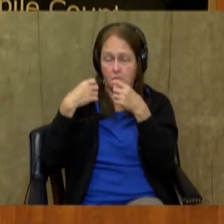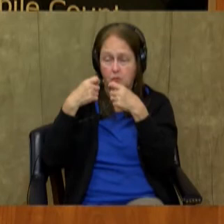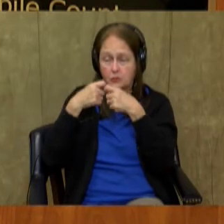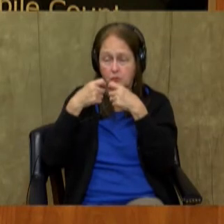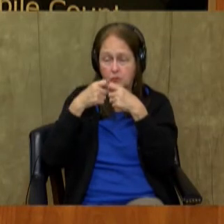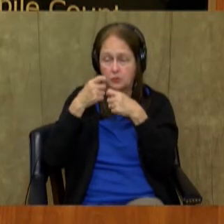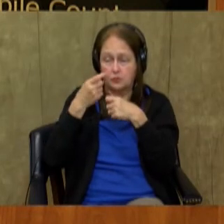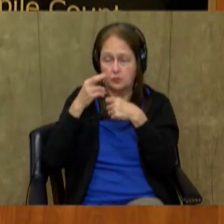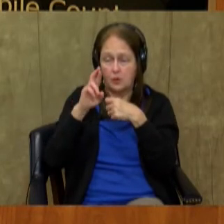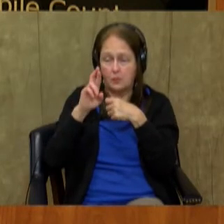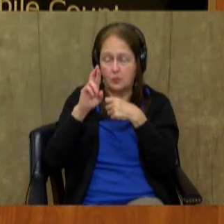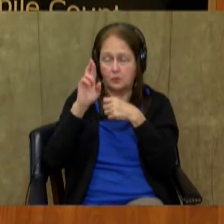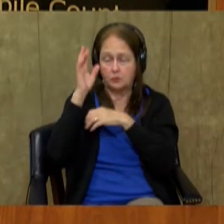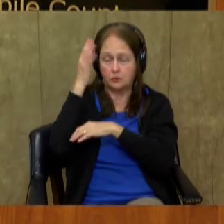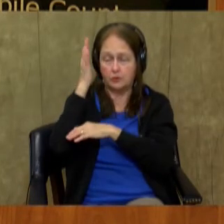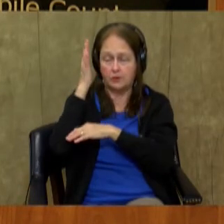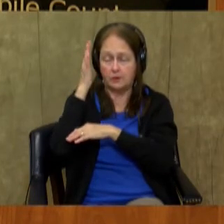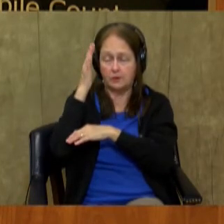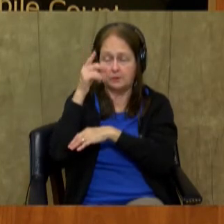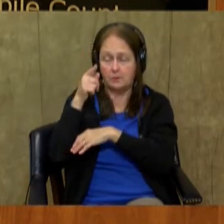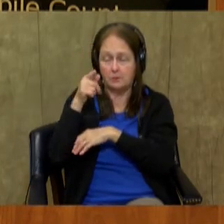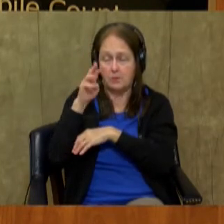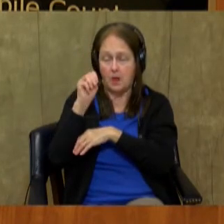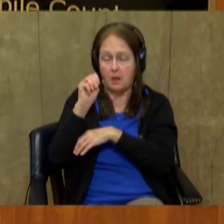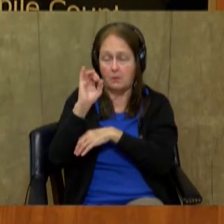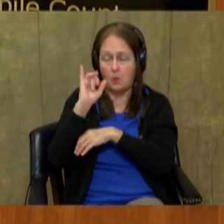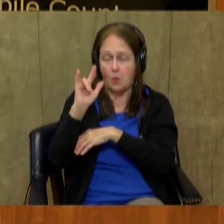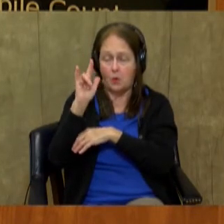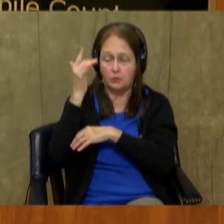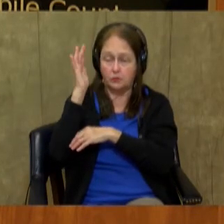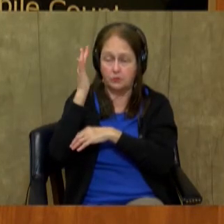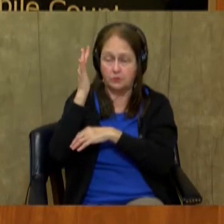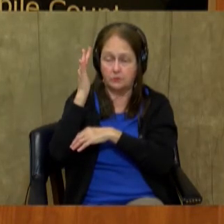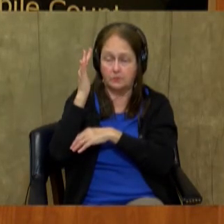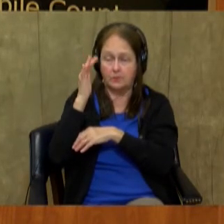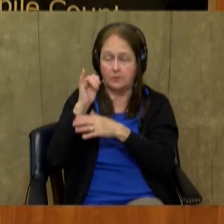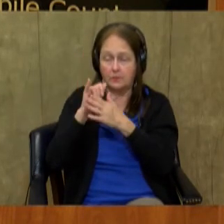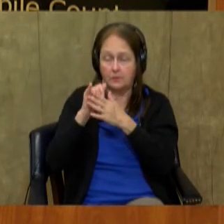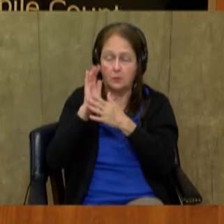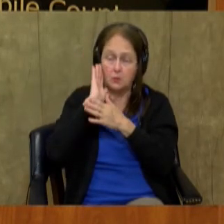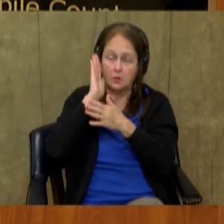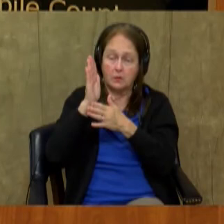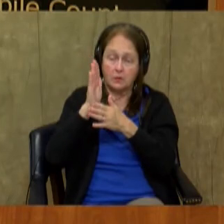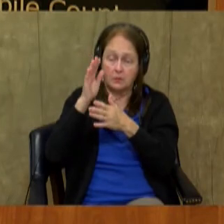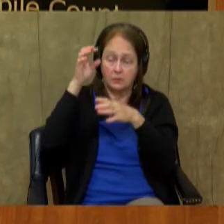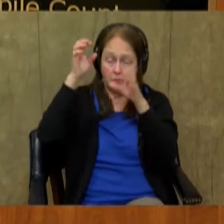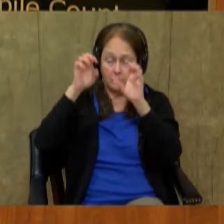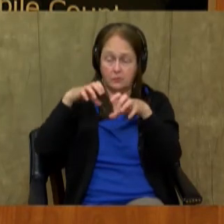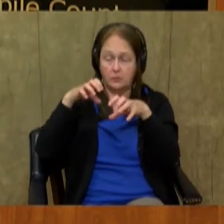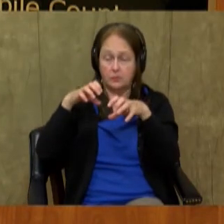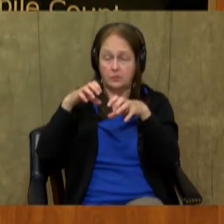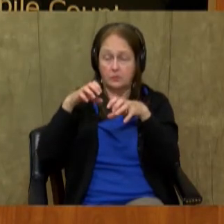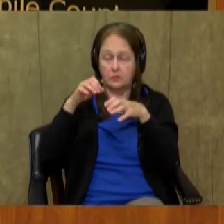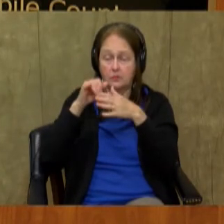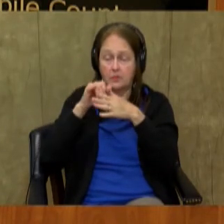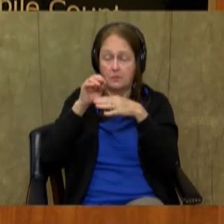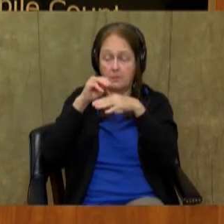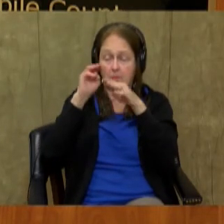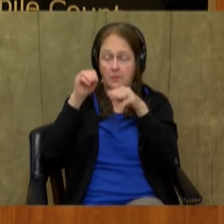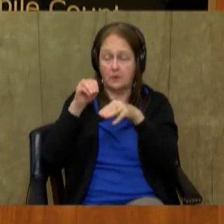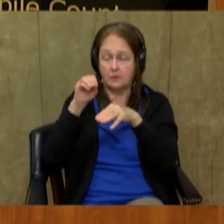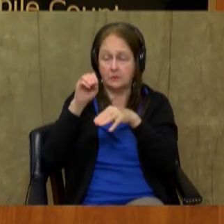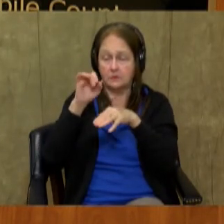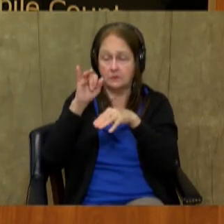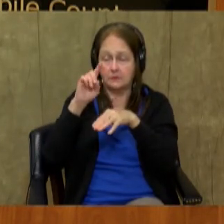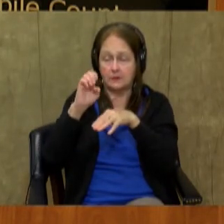palm oil trees. So this is a real concern in this region. And then when you have this, obviously when it does rain, you've got the mudslides and landslides.